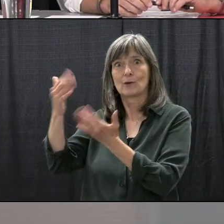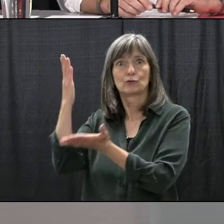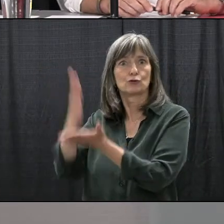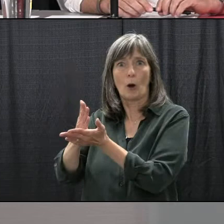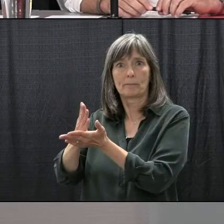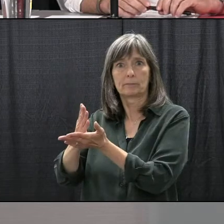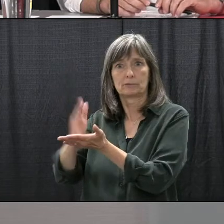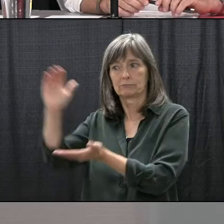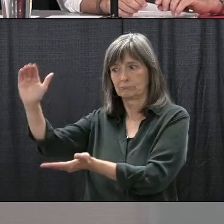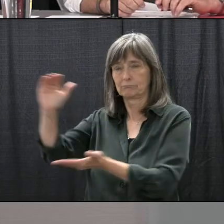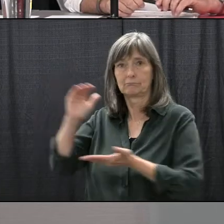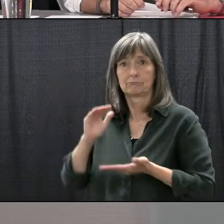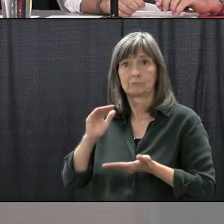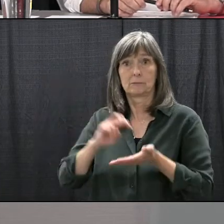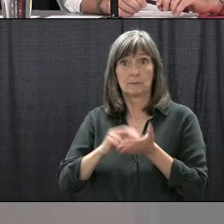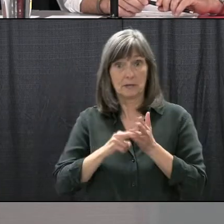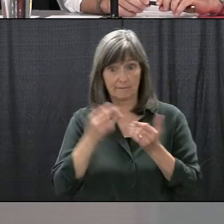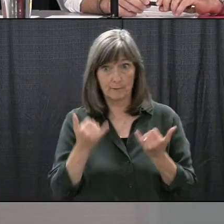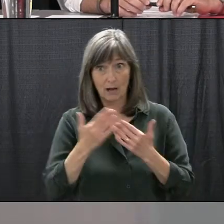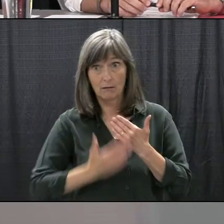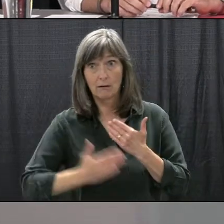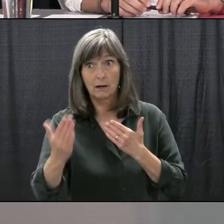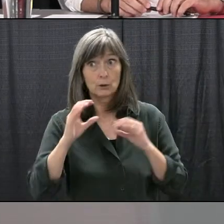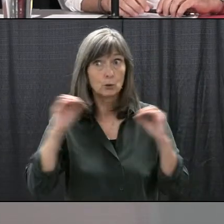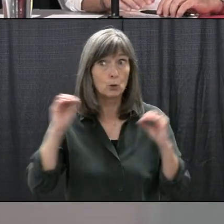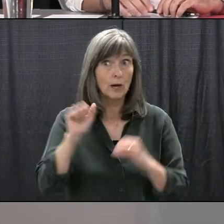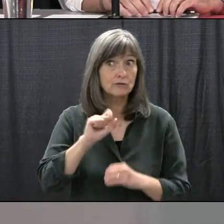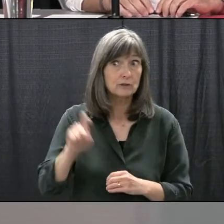won't be receiving any more AstraZeneca vaccines in the future?